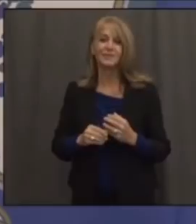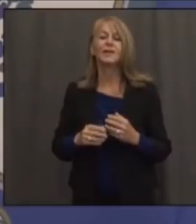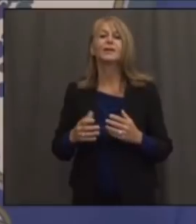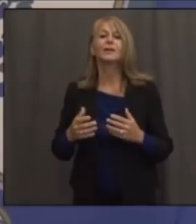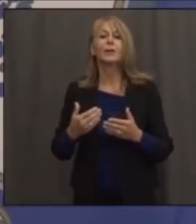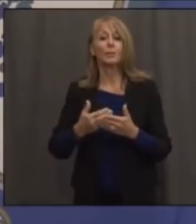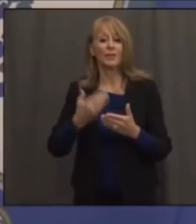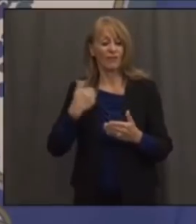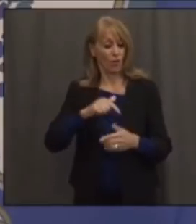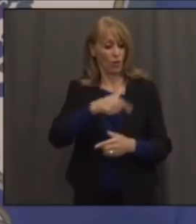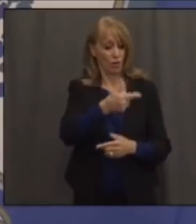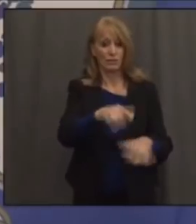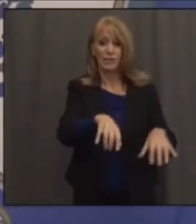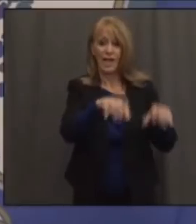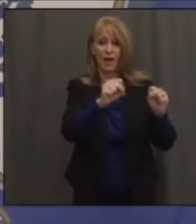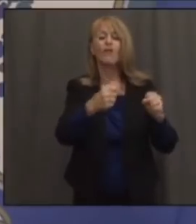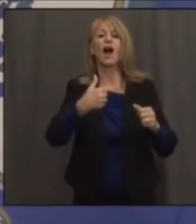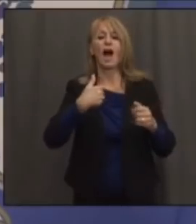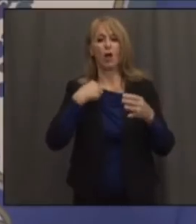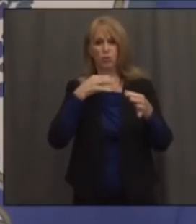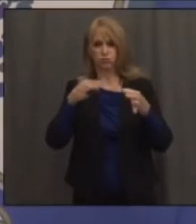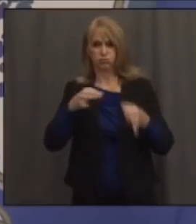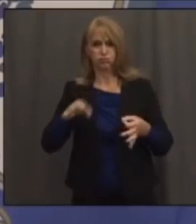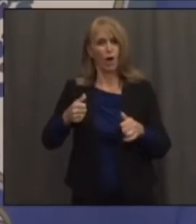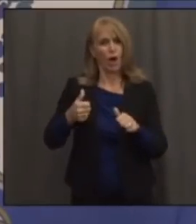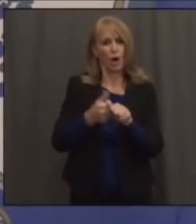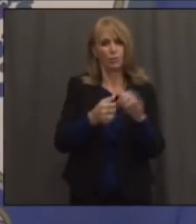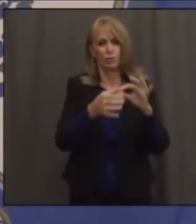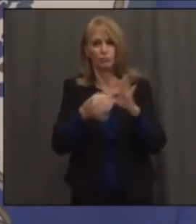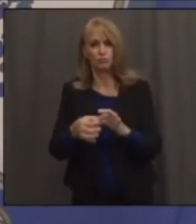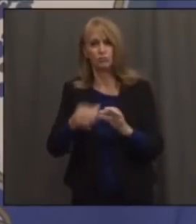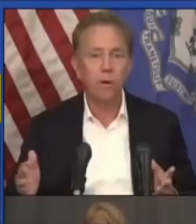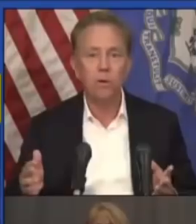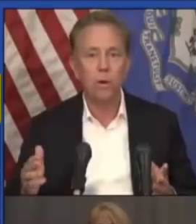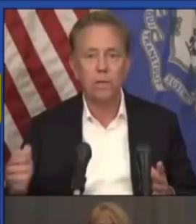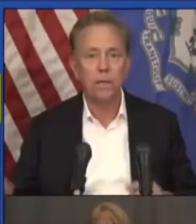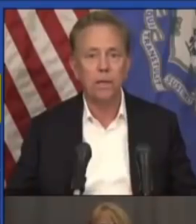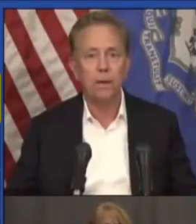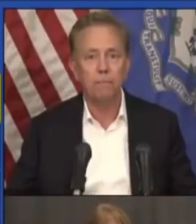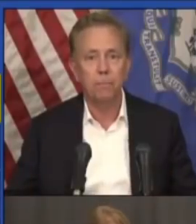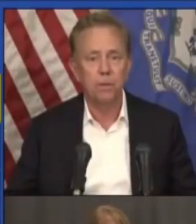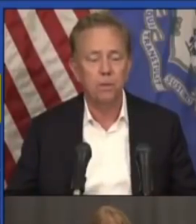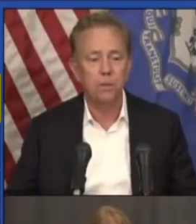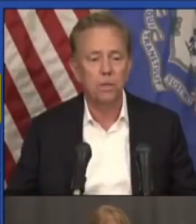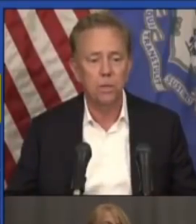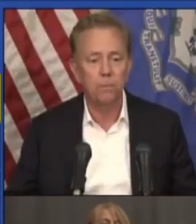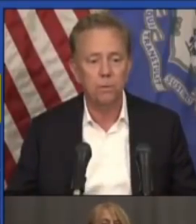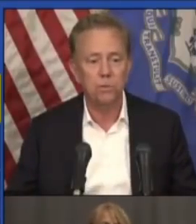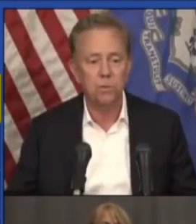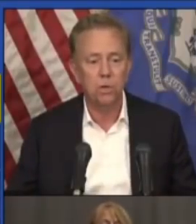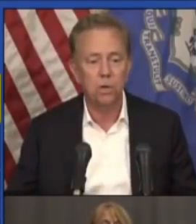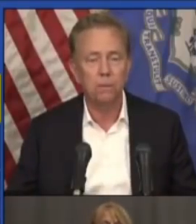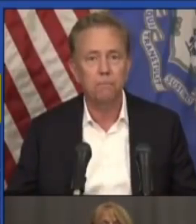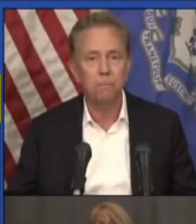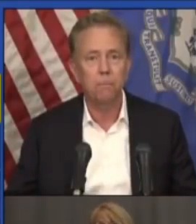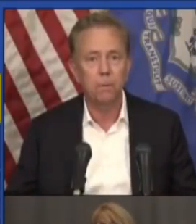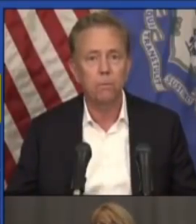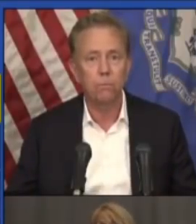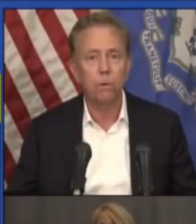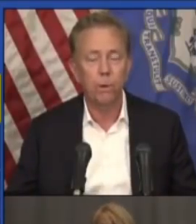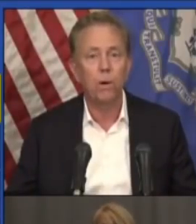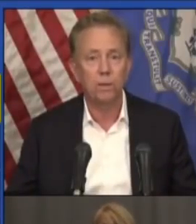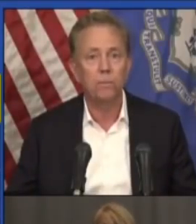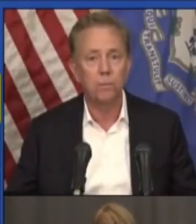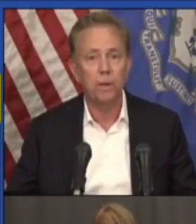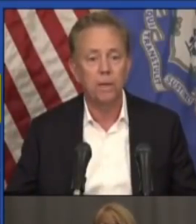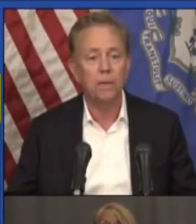who really gave us the insights we needed. Very quickly, the numbers are